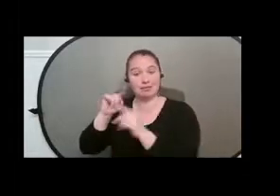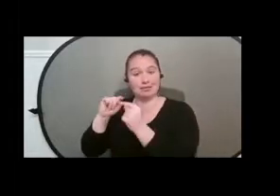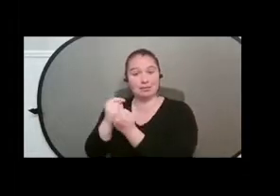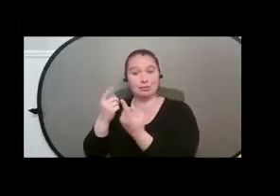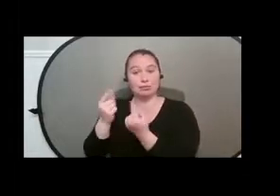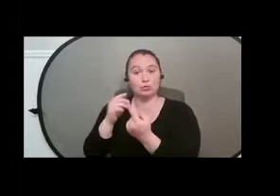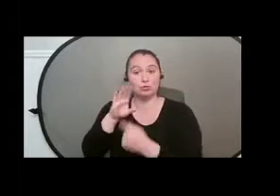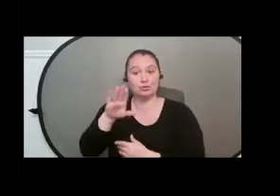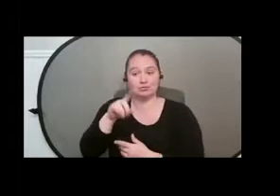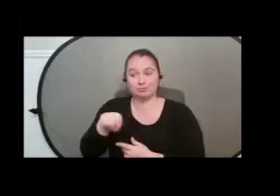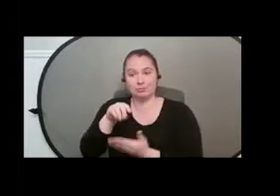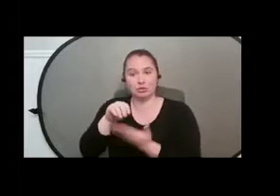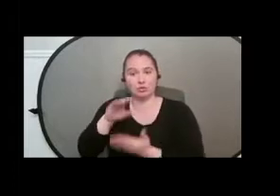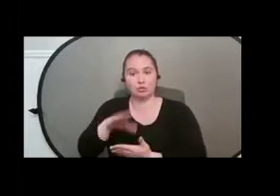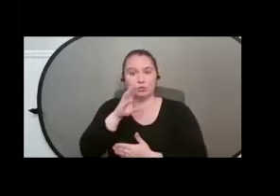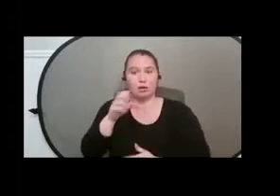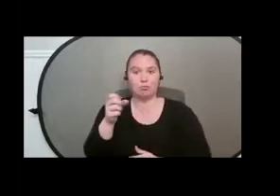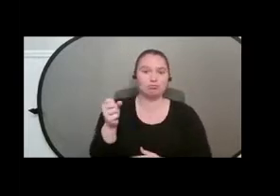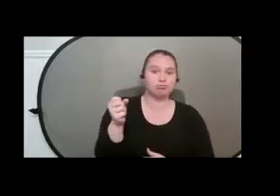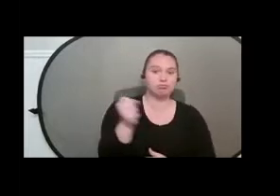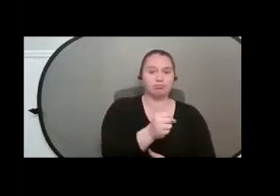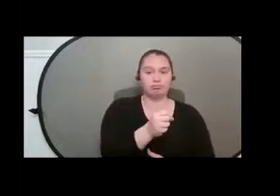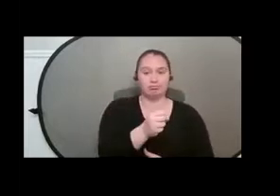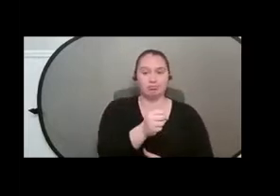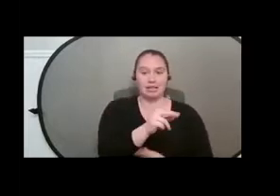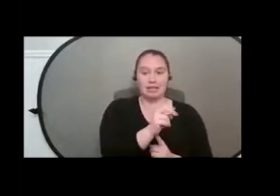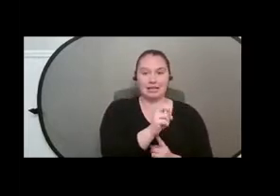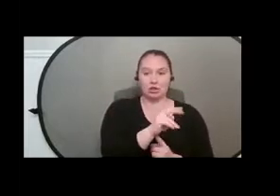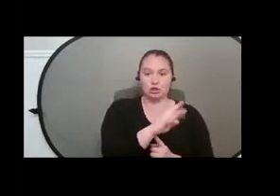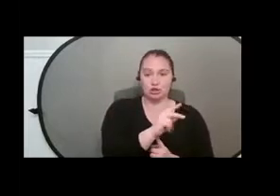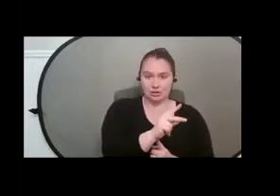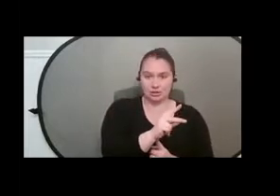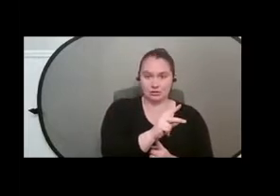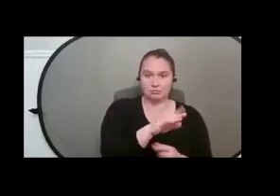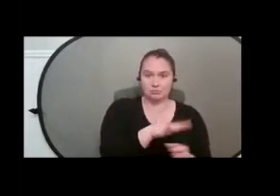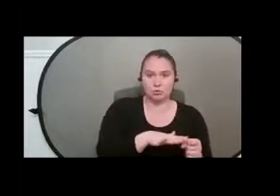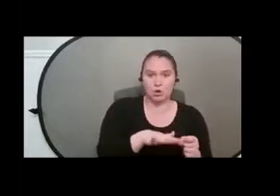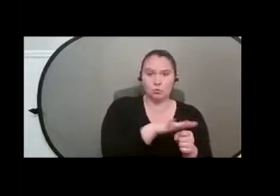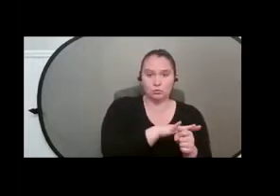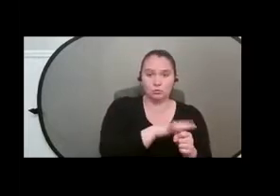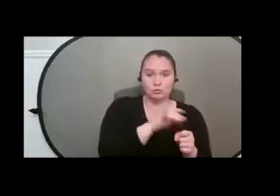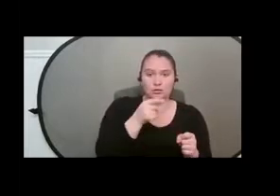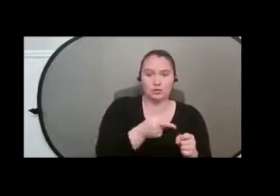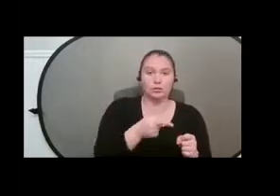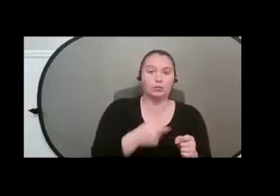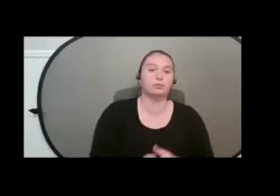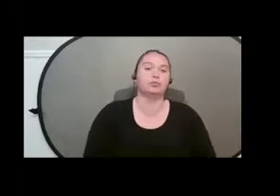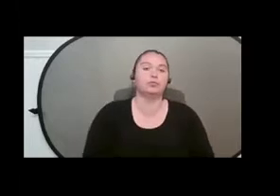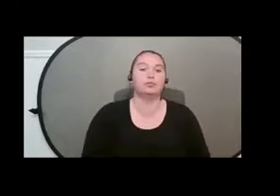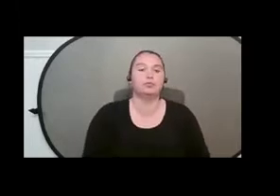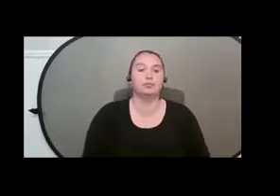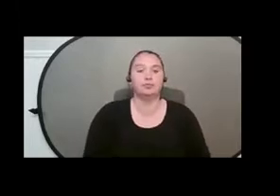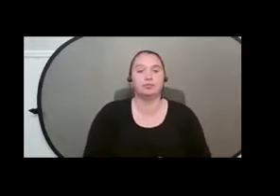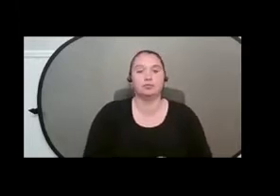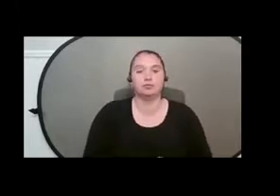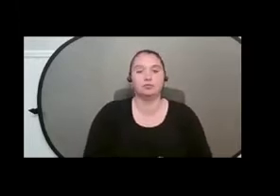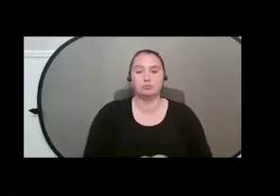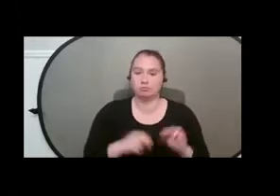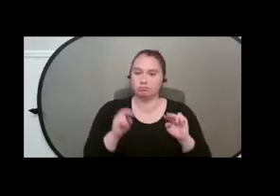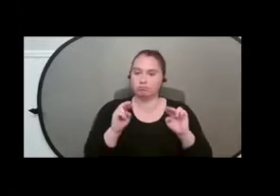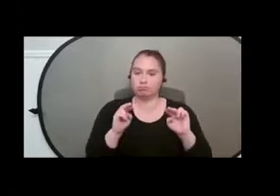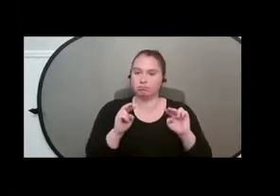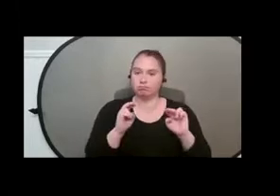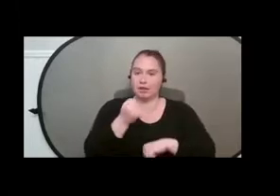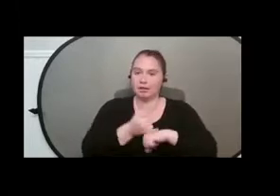and put them into Southwest and Kendrick zones there. So as we look at those campuses, this ultimately brings